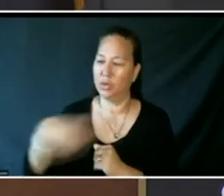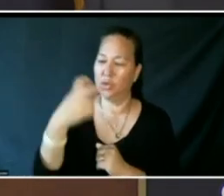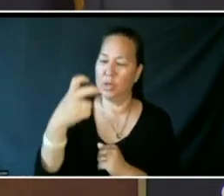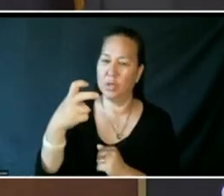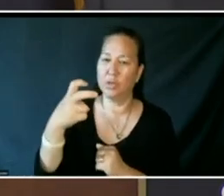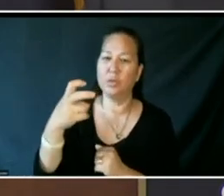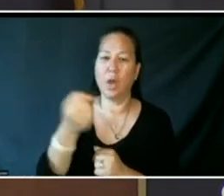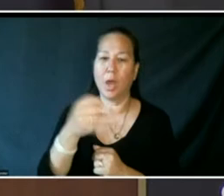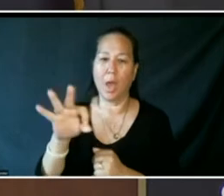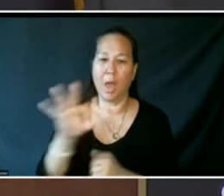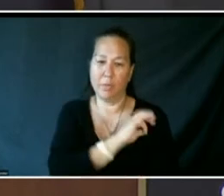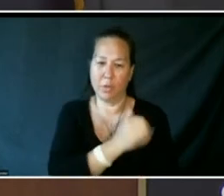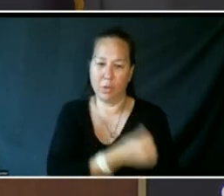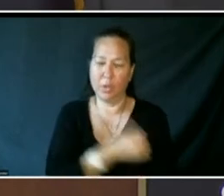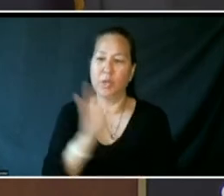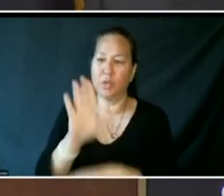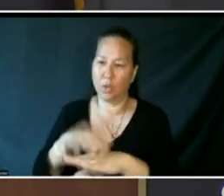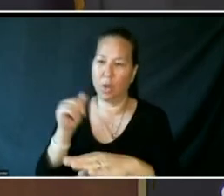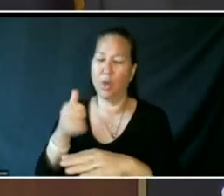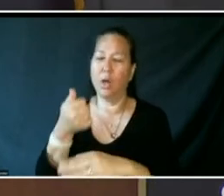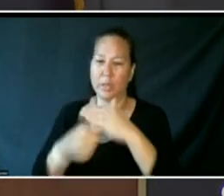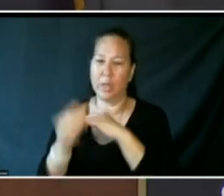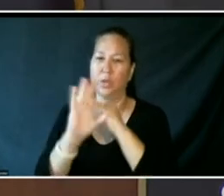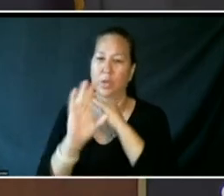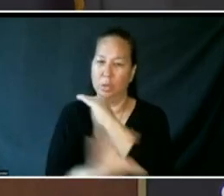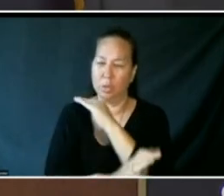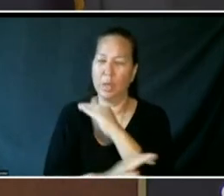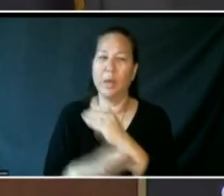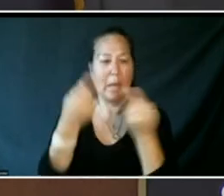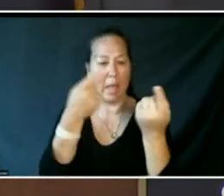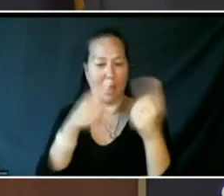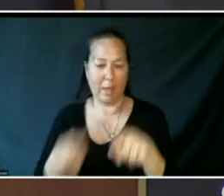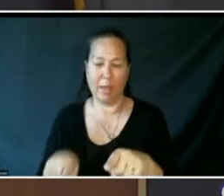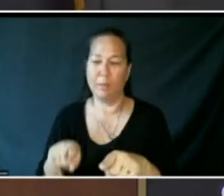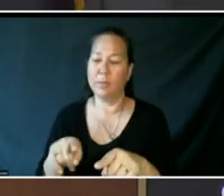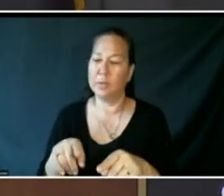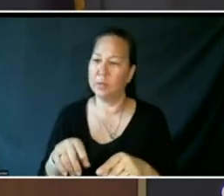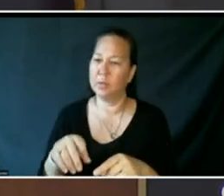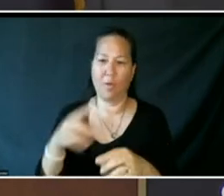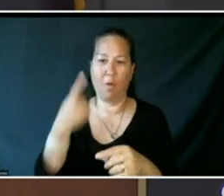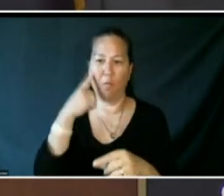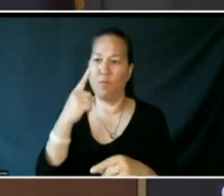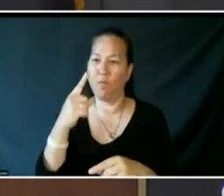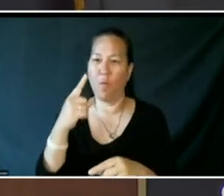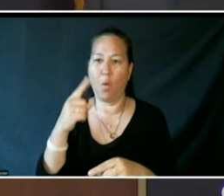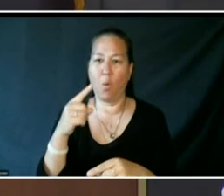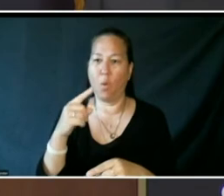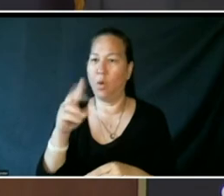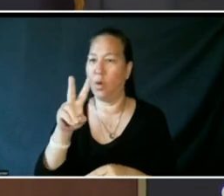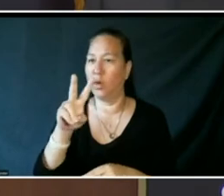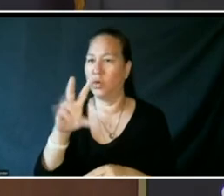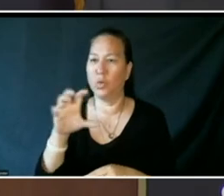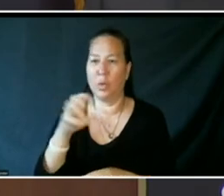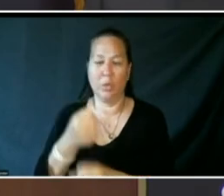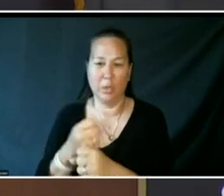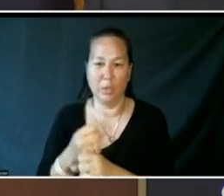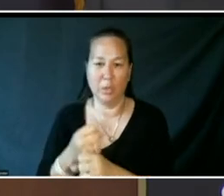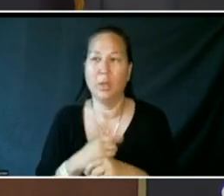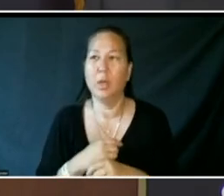Constitution routinely takes place as it has for almost two centuries, and